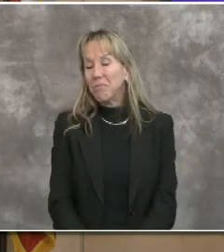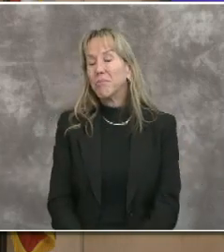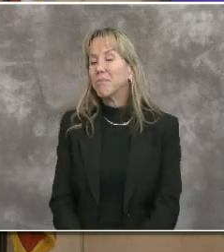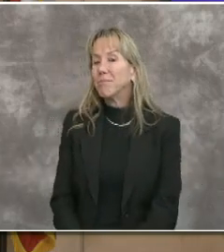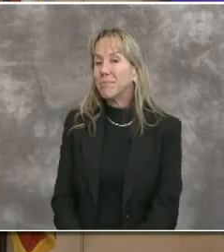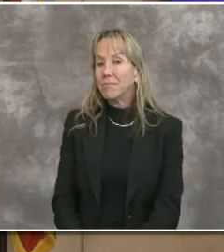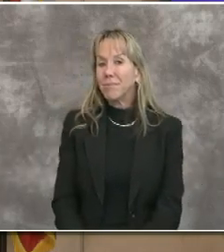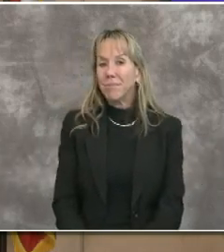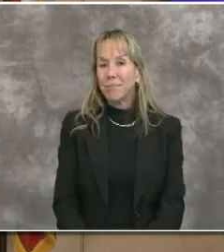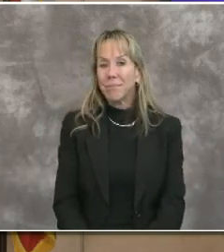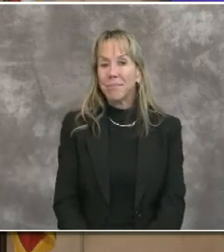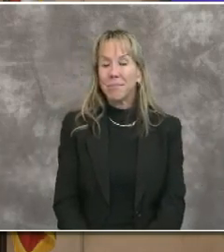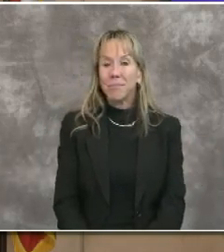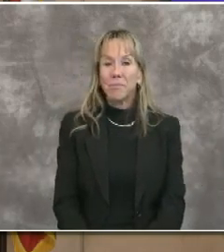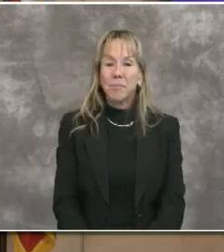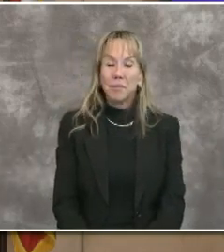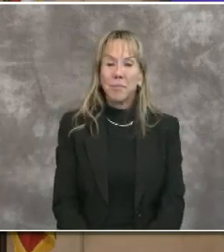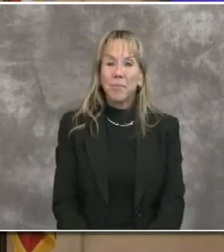Dr. Wooten?